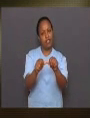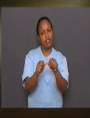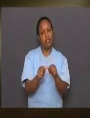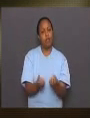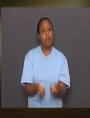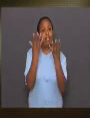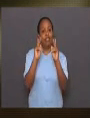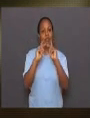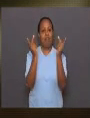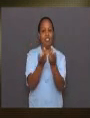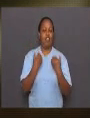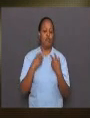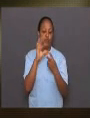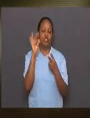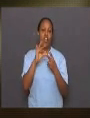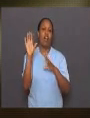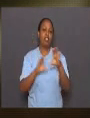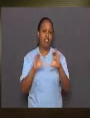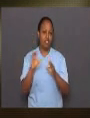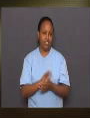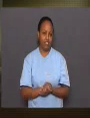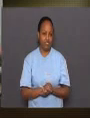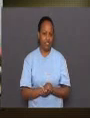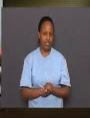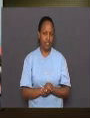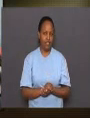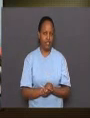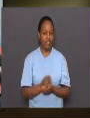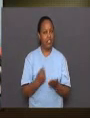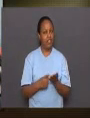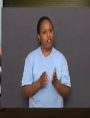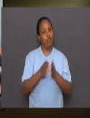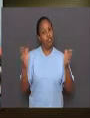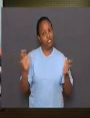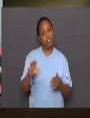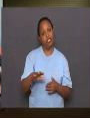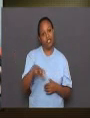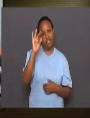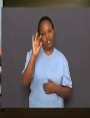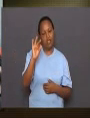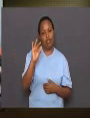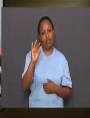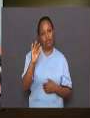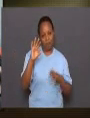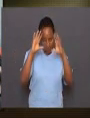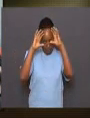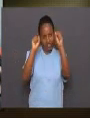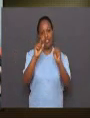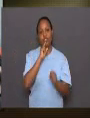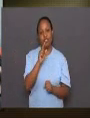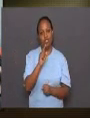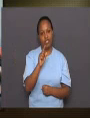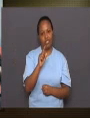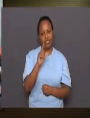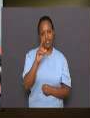multi-party elections. It was blessed in its wise founding president, Sir Seretse